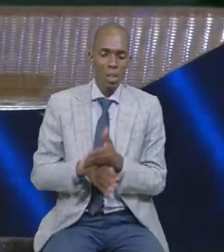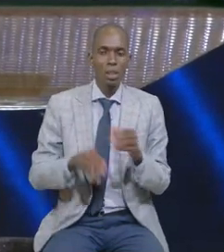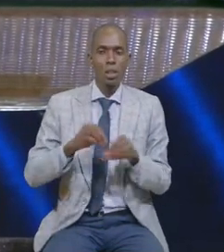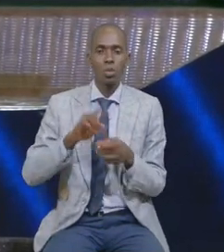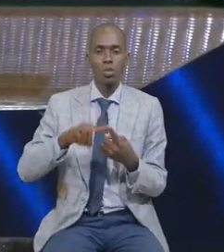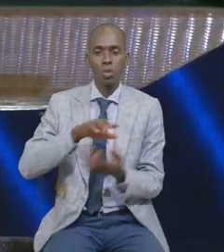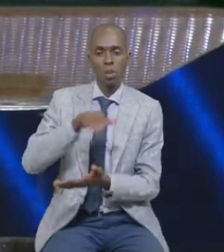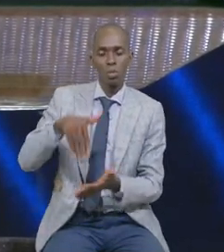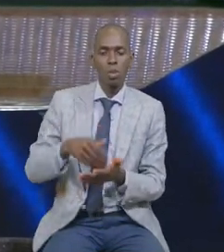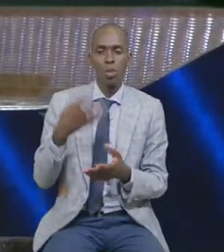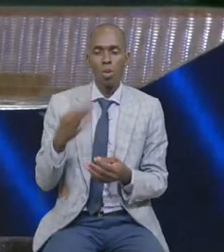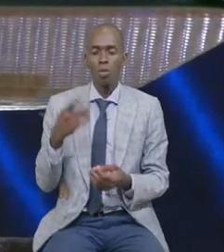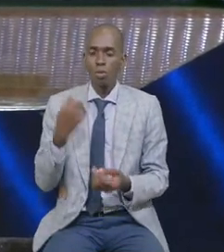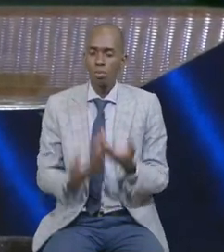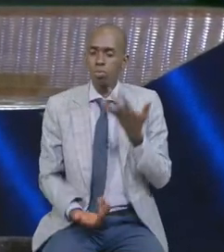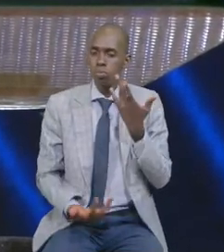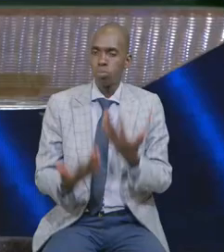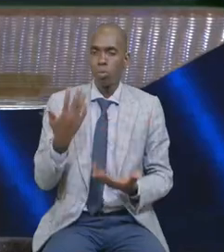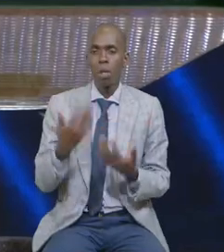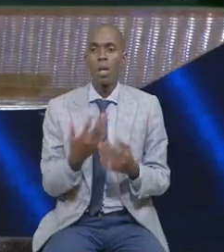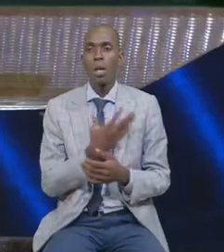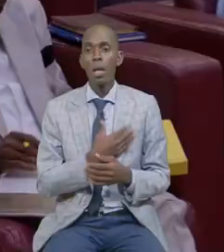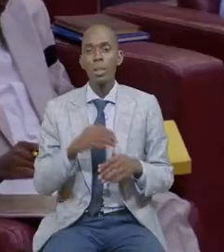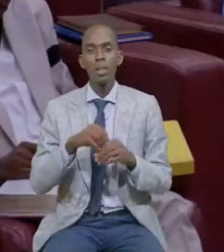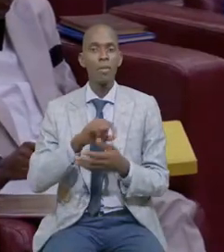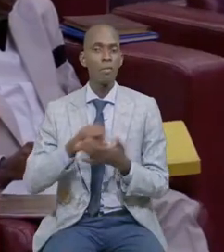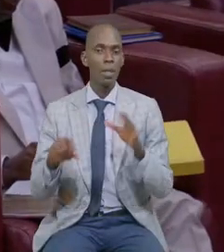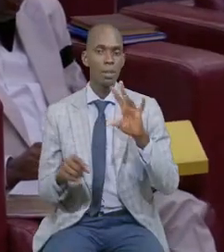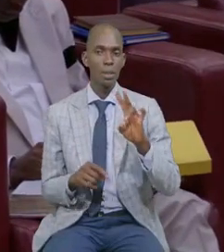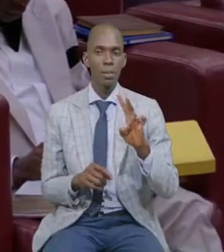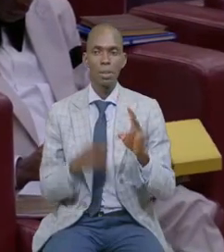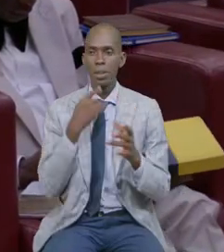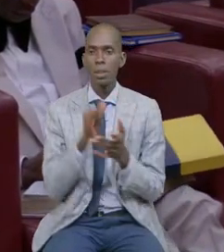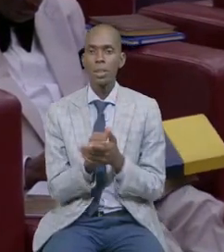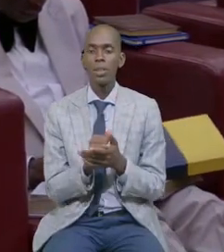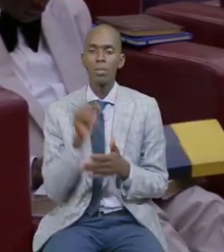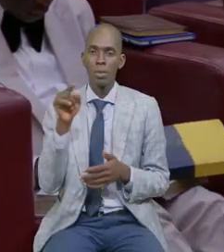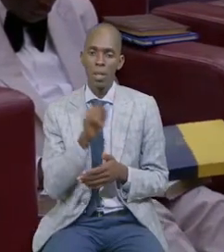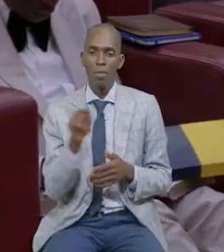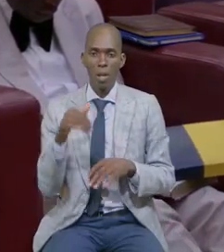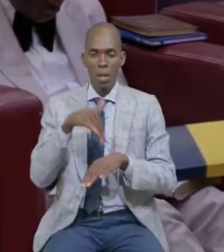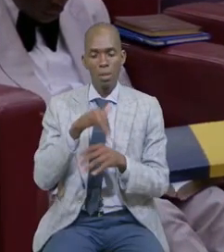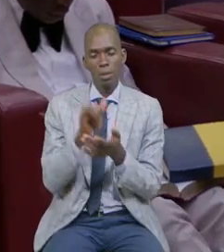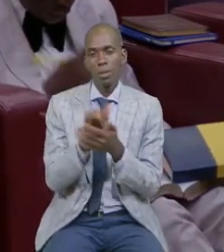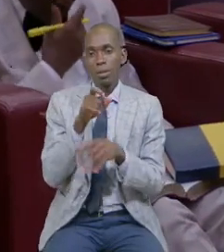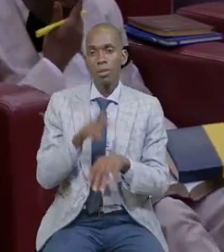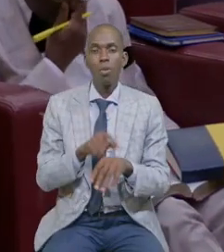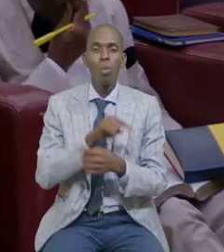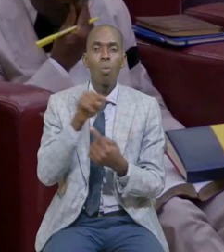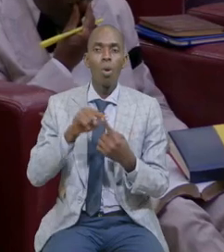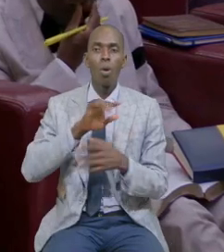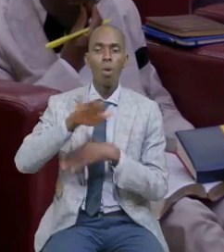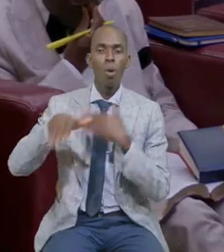burning fiery furnace. And then in verse 7, we're told, therefore, at that time, when all